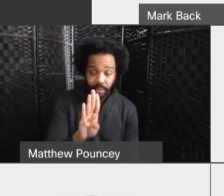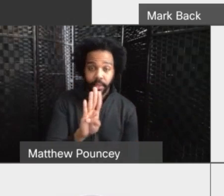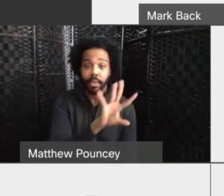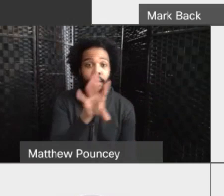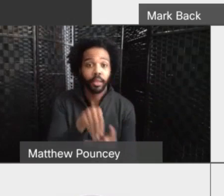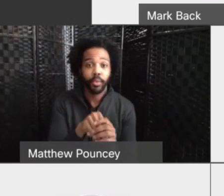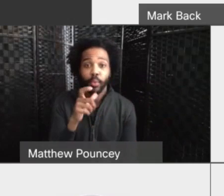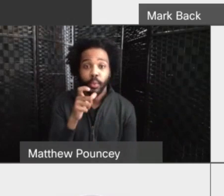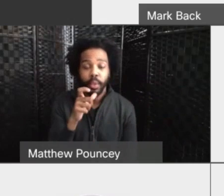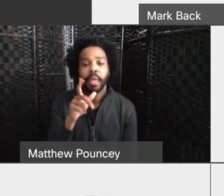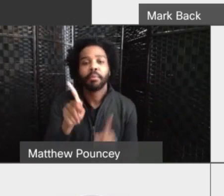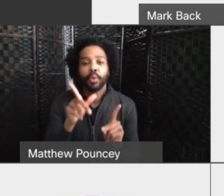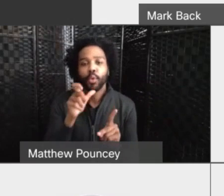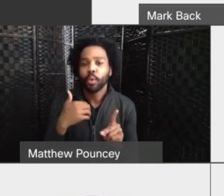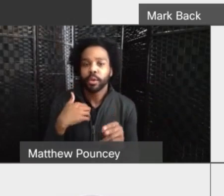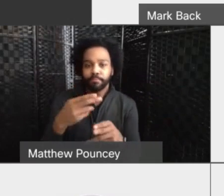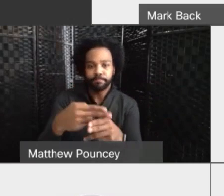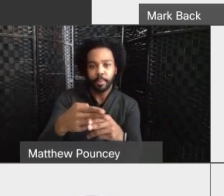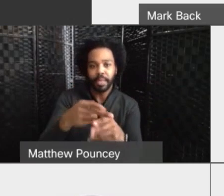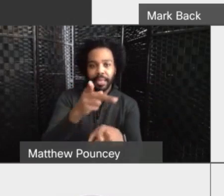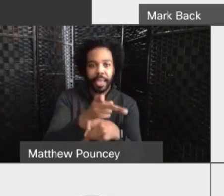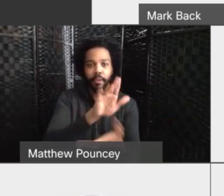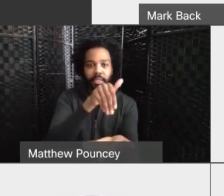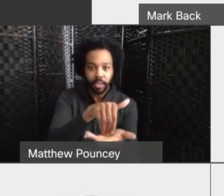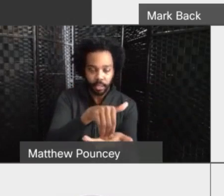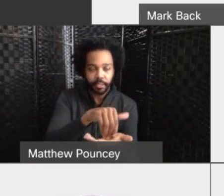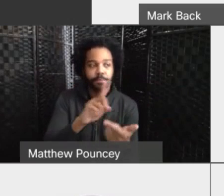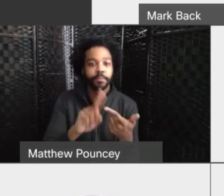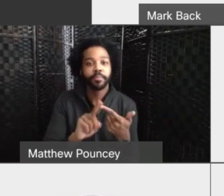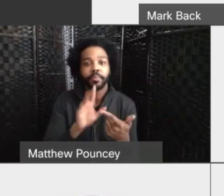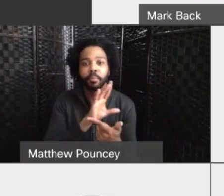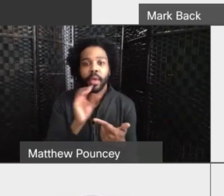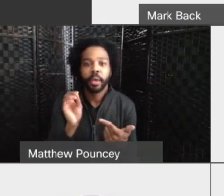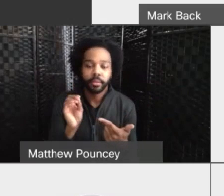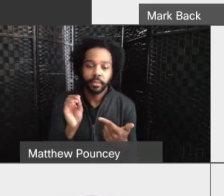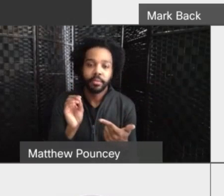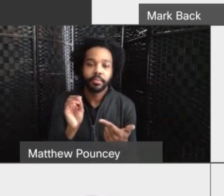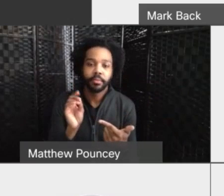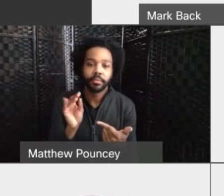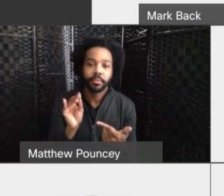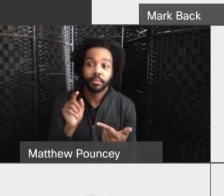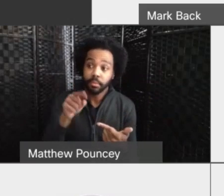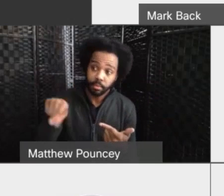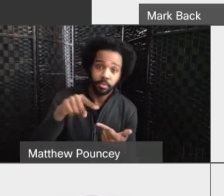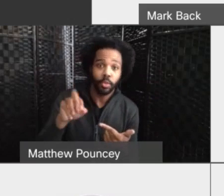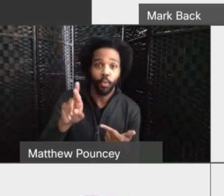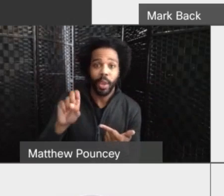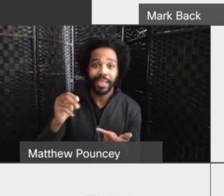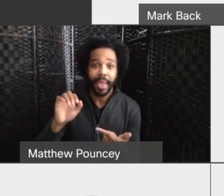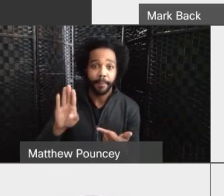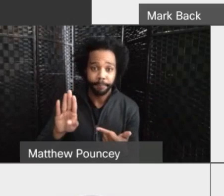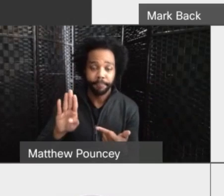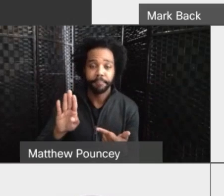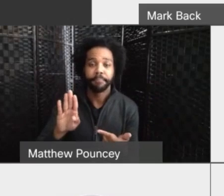includes people in intermediate care facility and the residential habilitation,